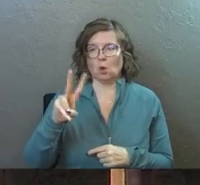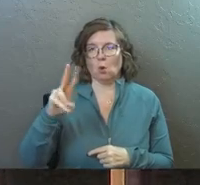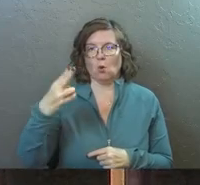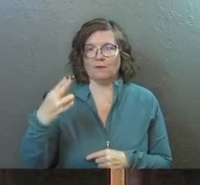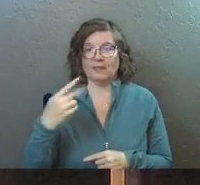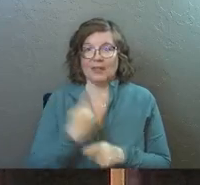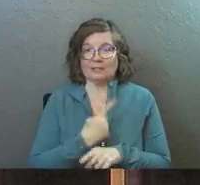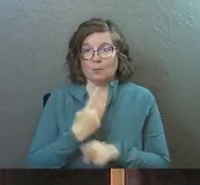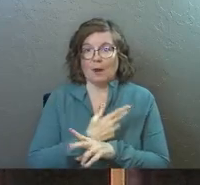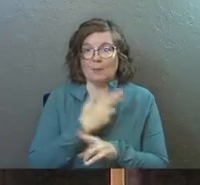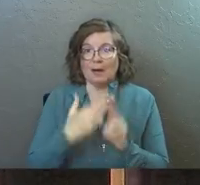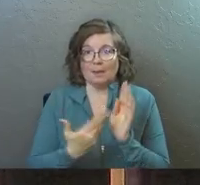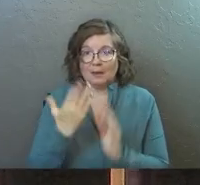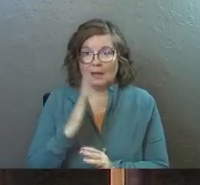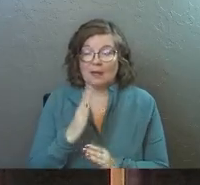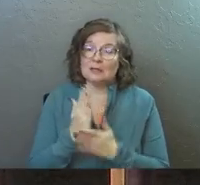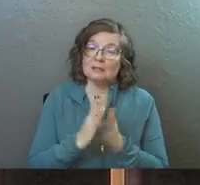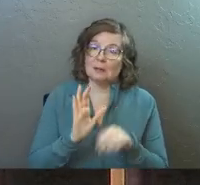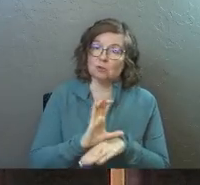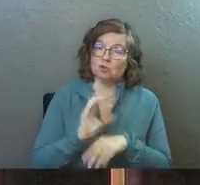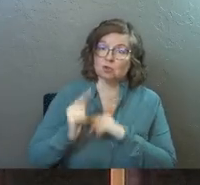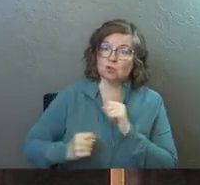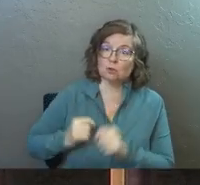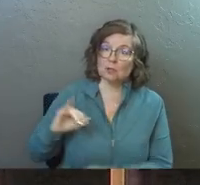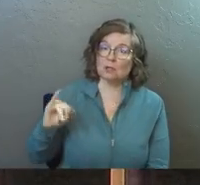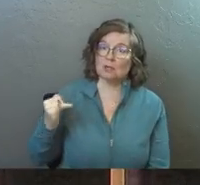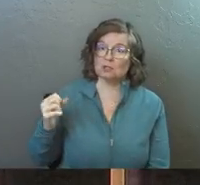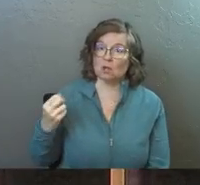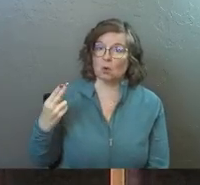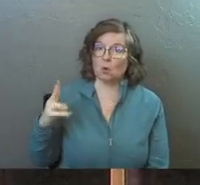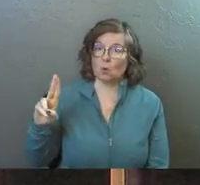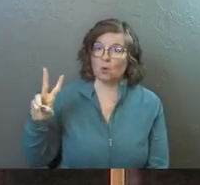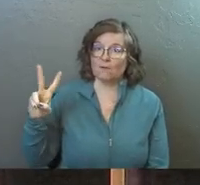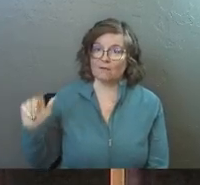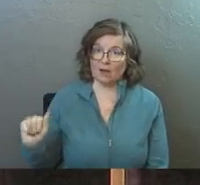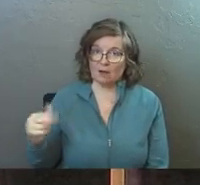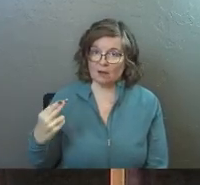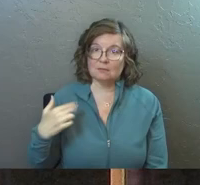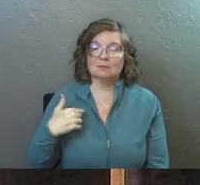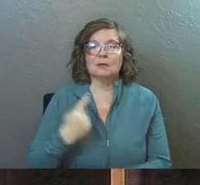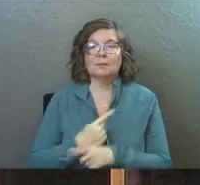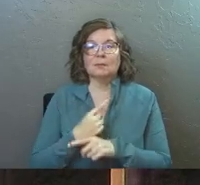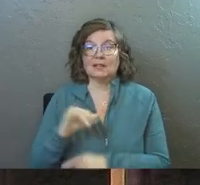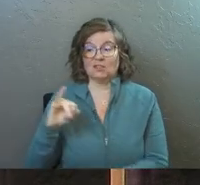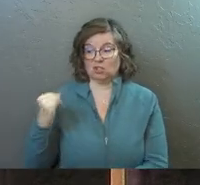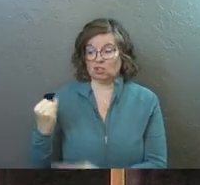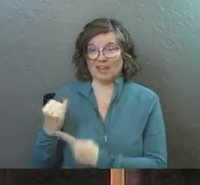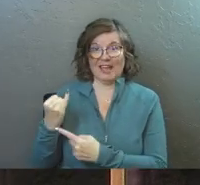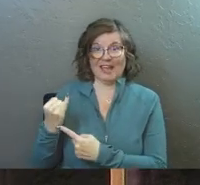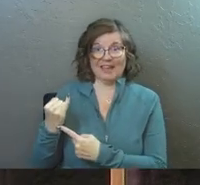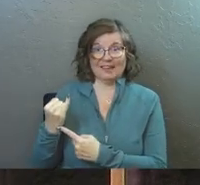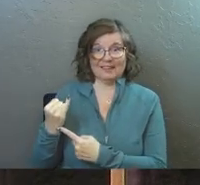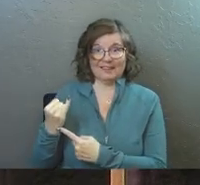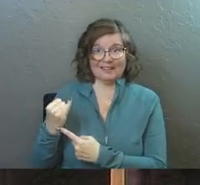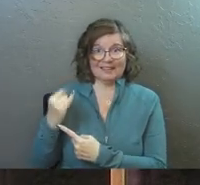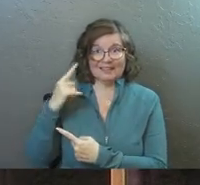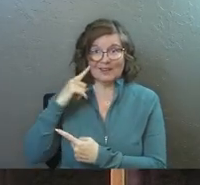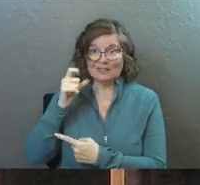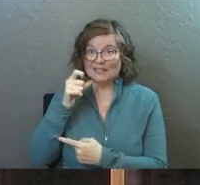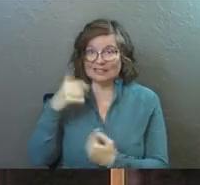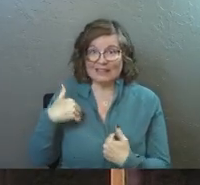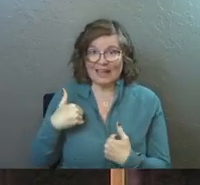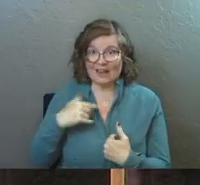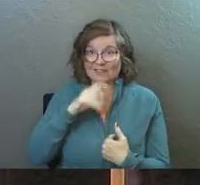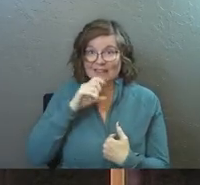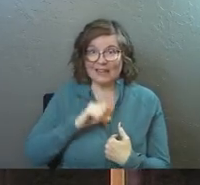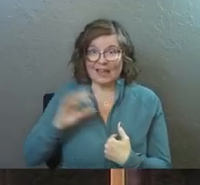that's the proper name of God. In some church traditions, Jehovah is the proper name of God. The J sound does not exist in the ancient